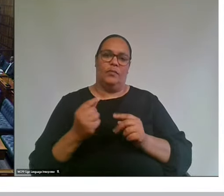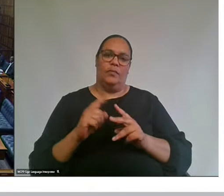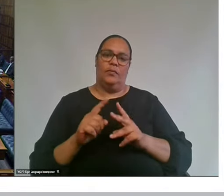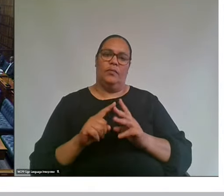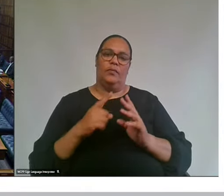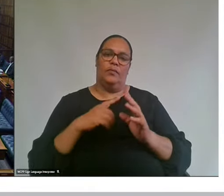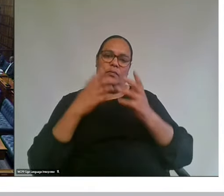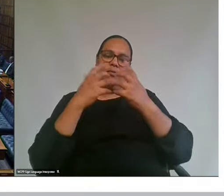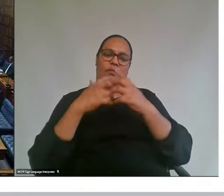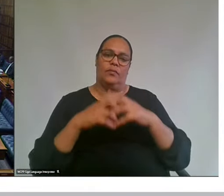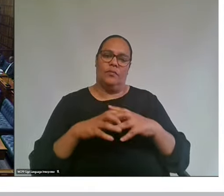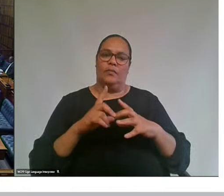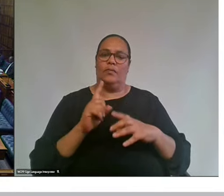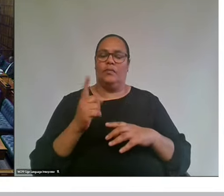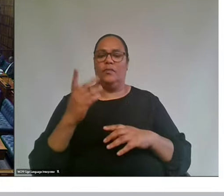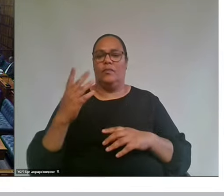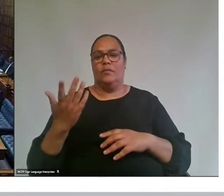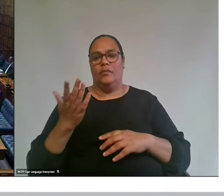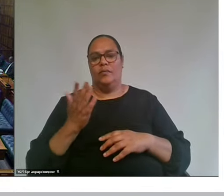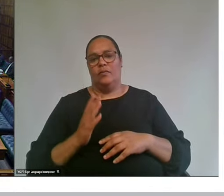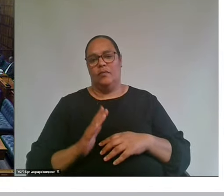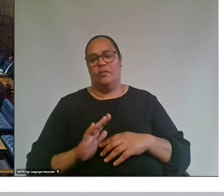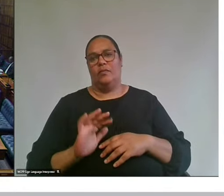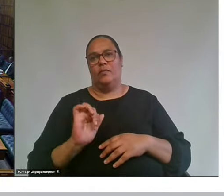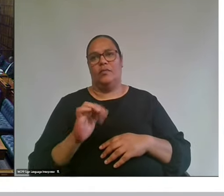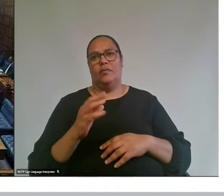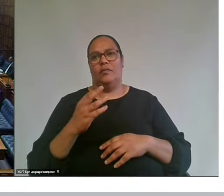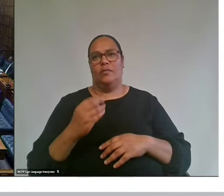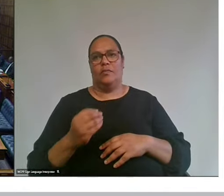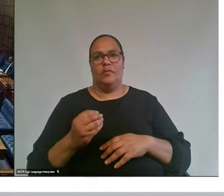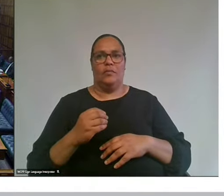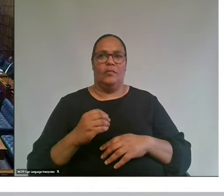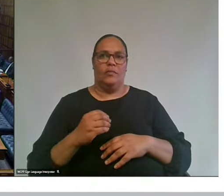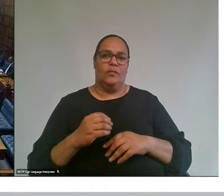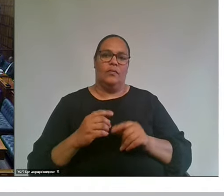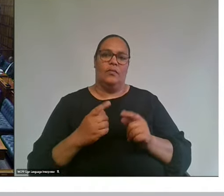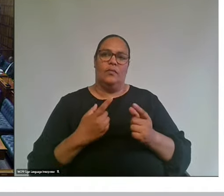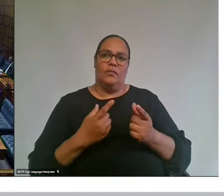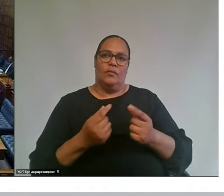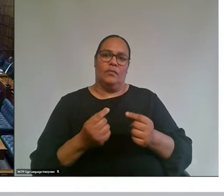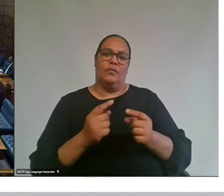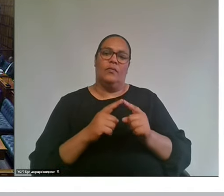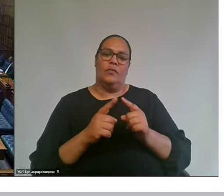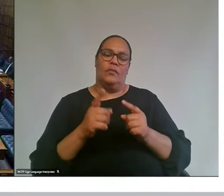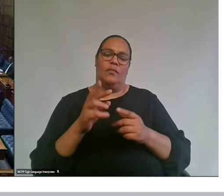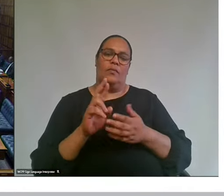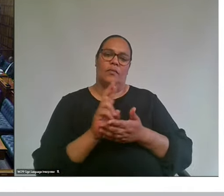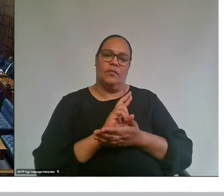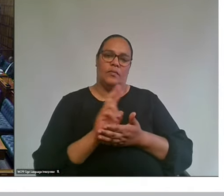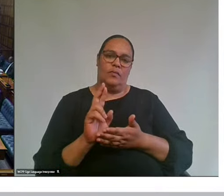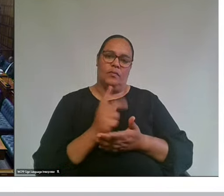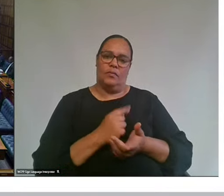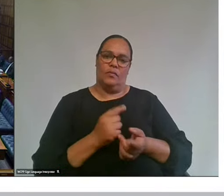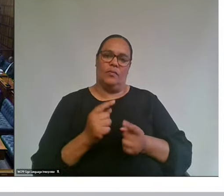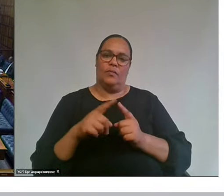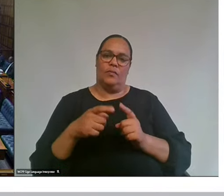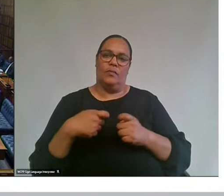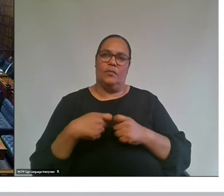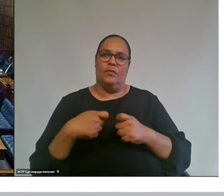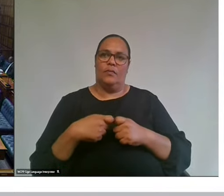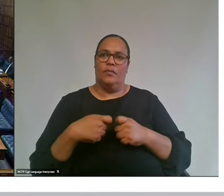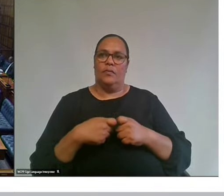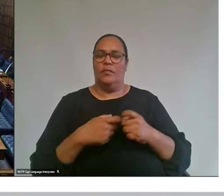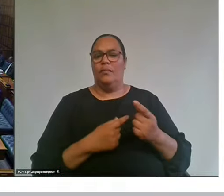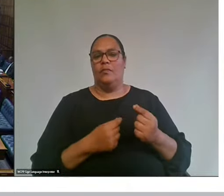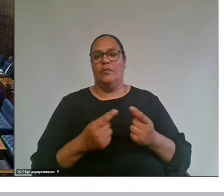considering that on one hand you know we were sitting I think in the last Administration uh fighting about the